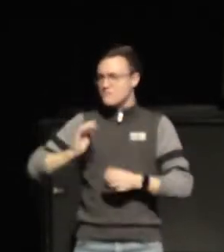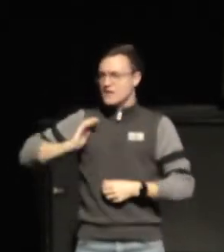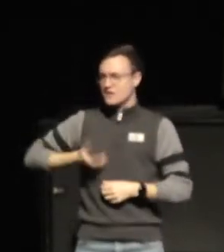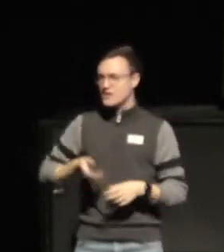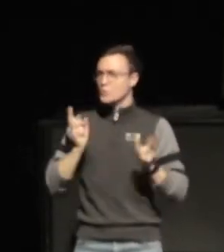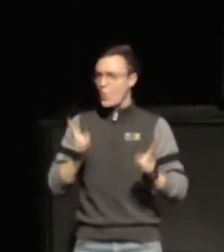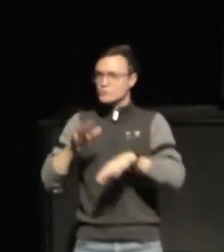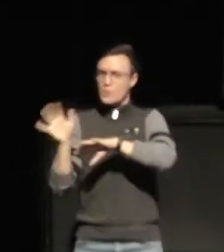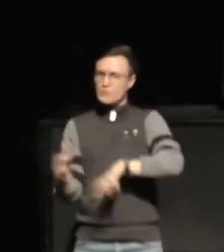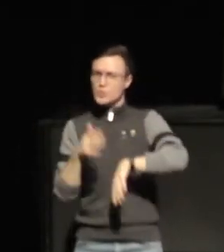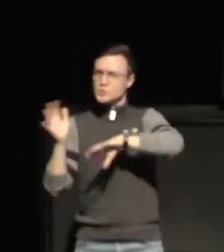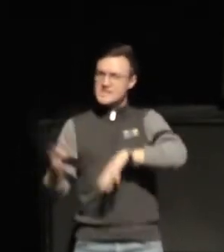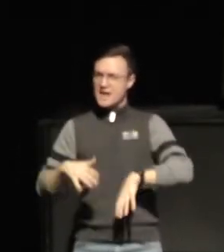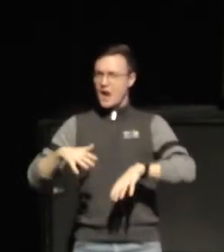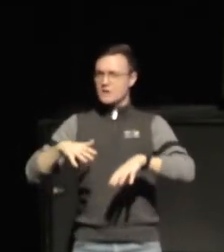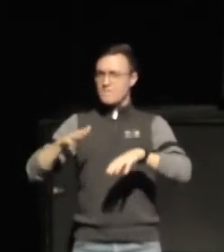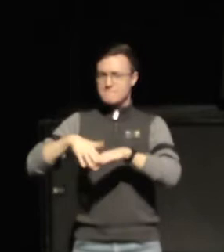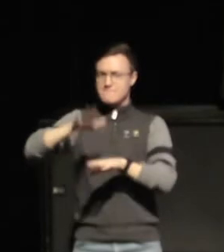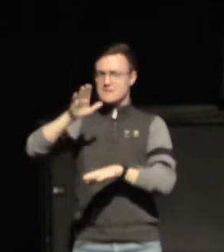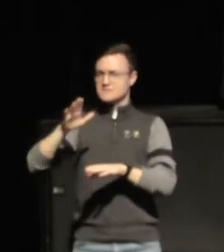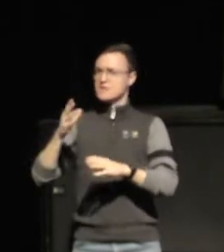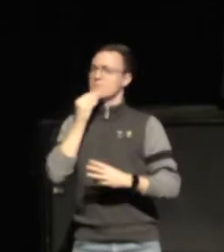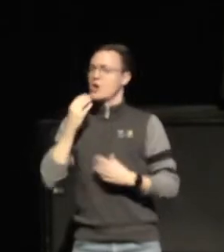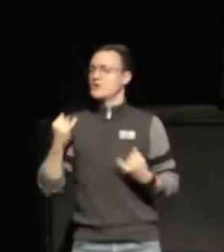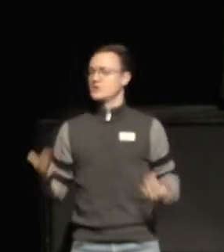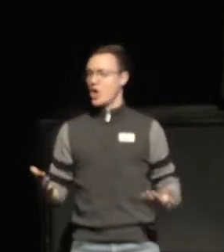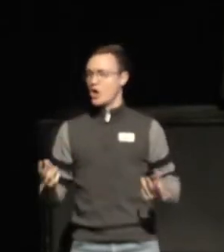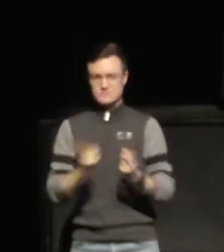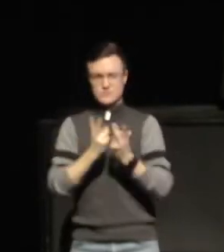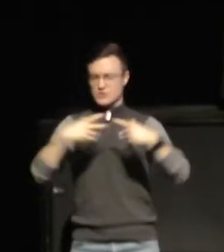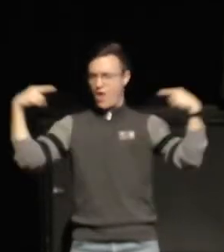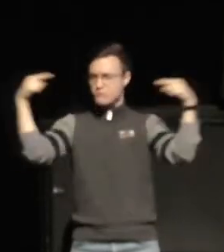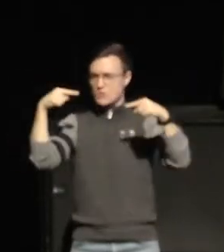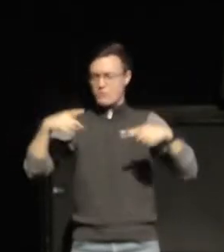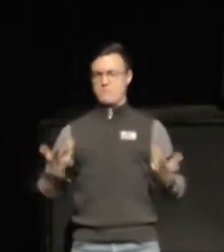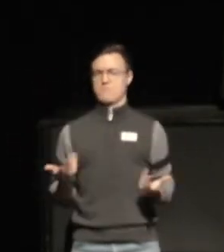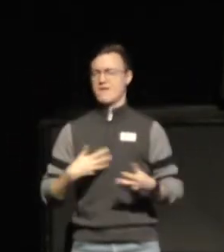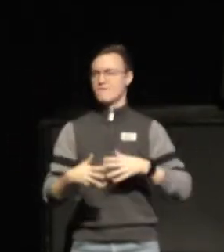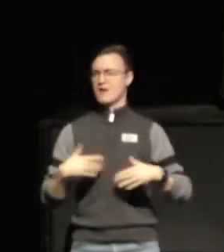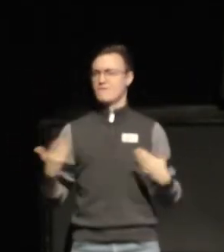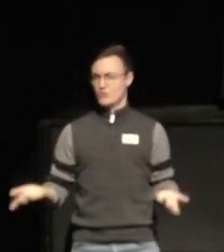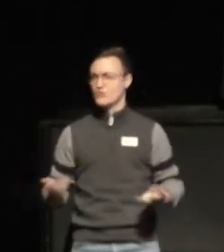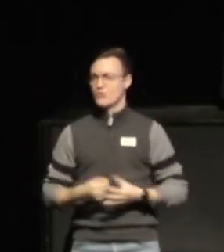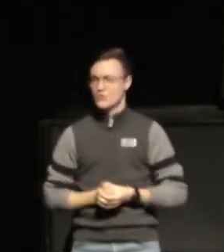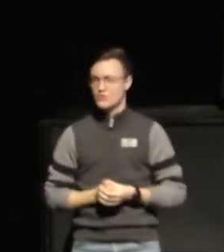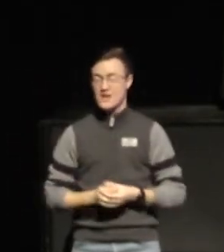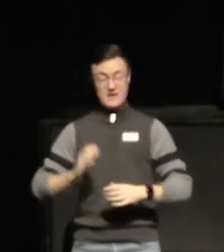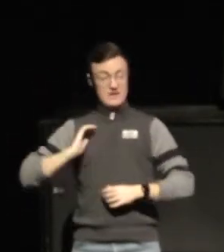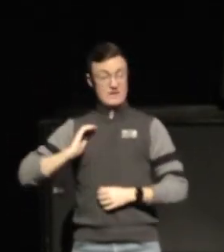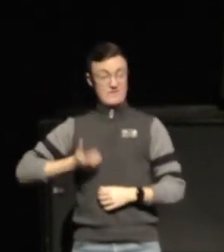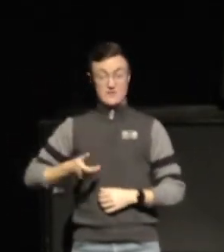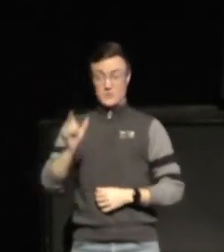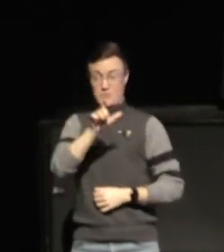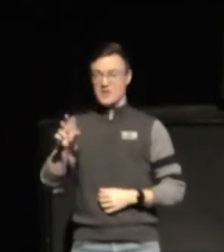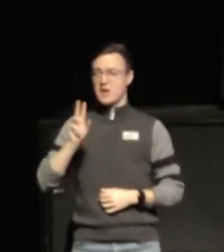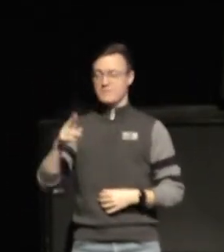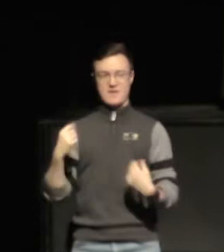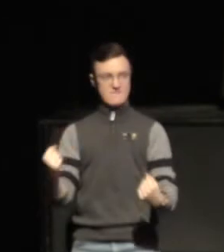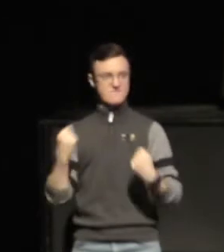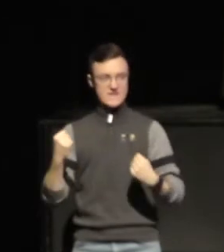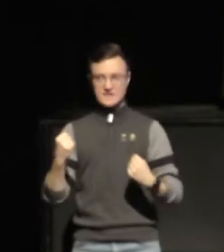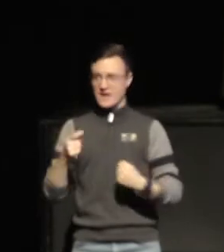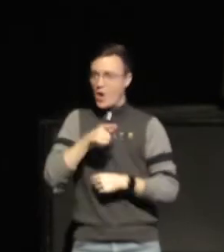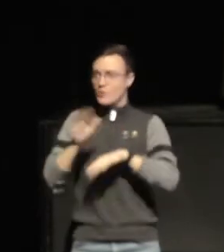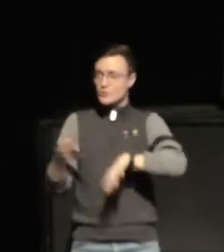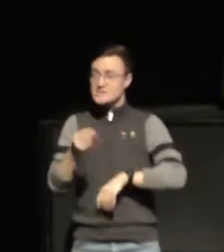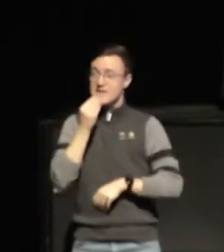today in the world. So it's this paradox. And women are central to producing food, right? Everything